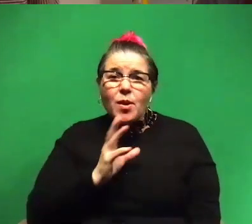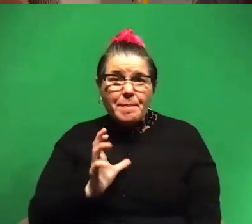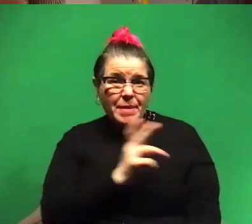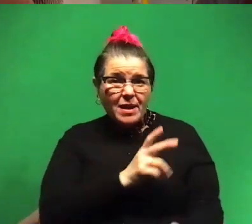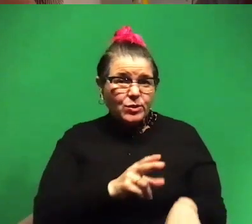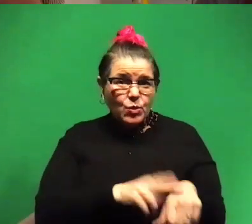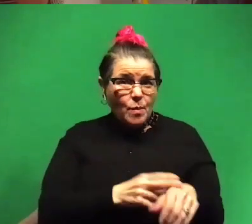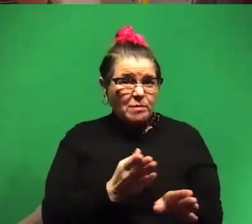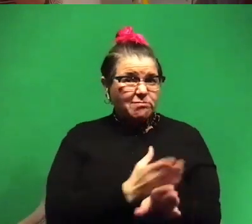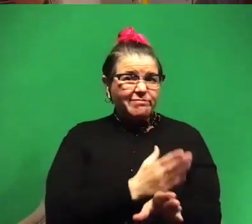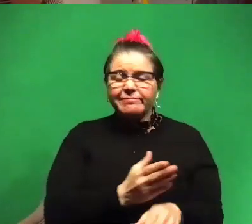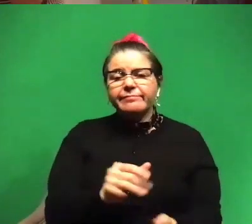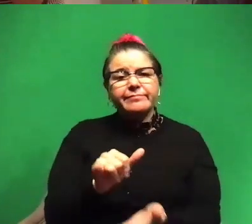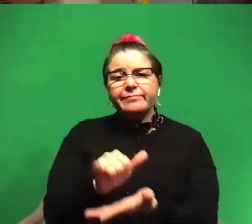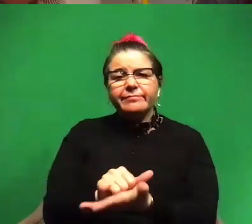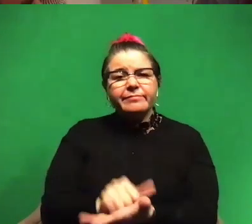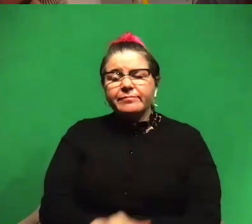that's really hard for people to